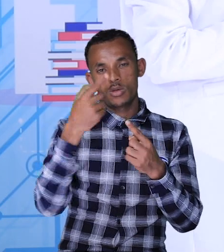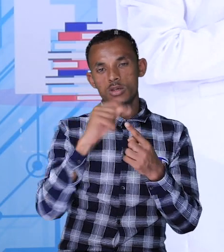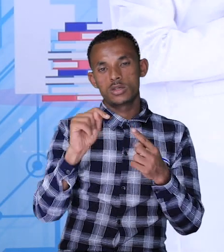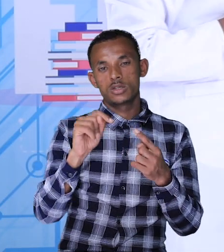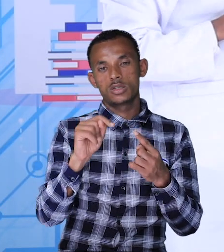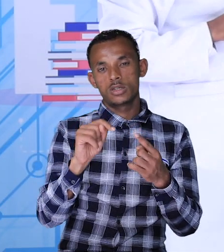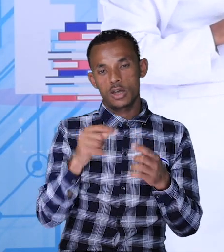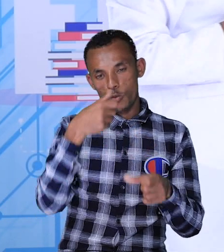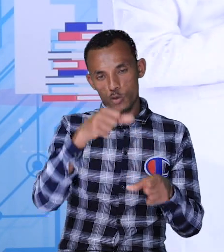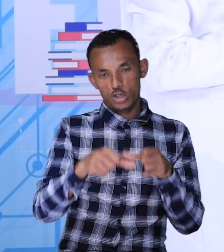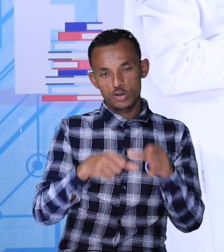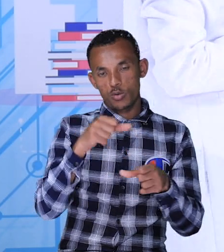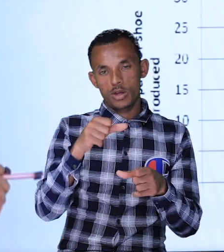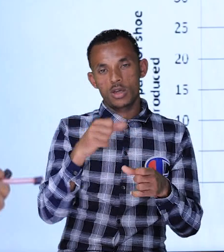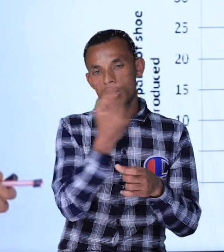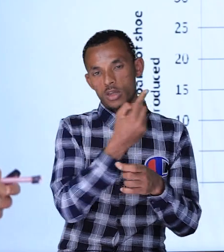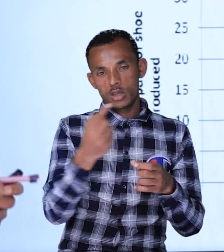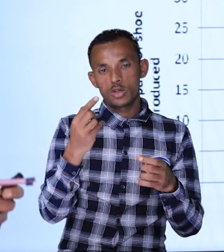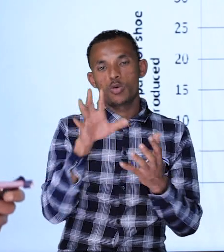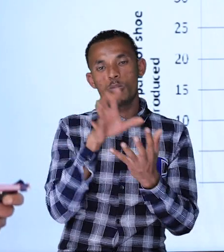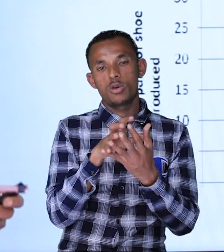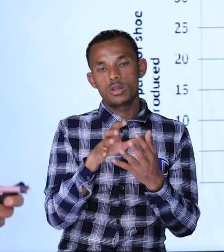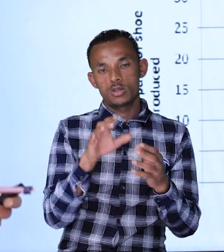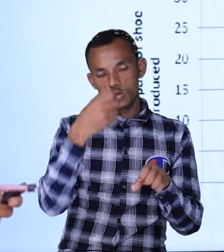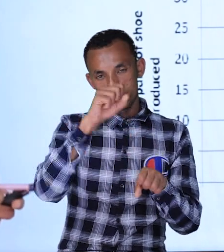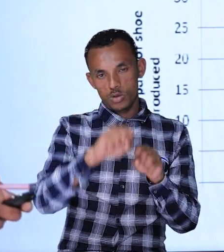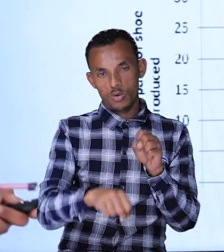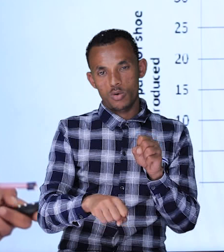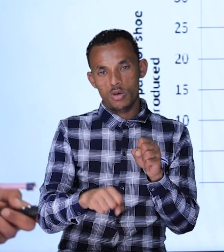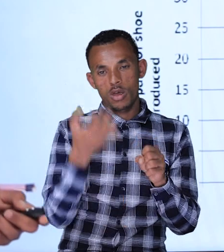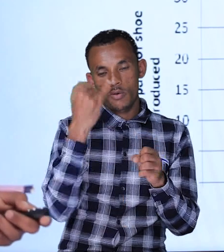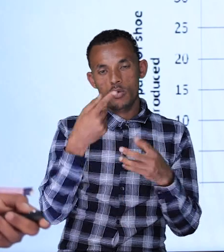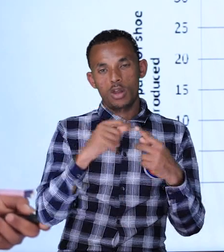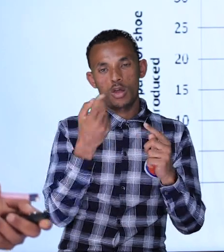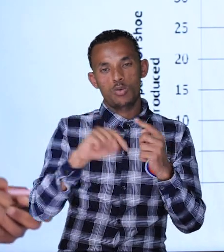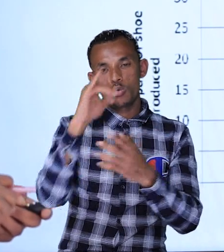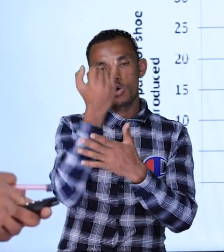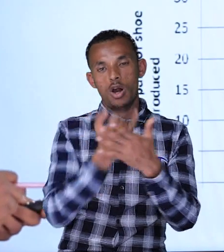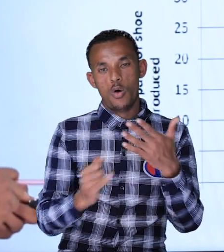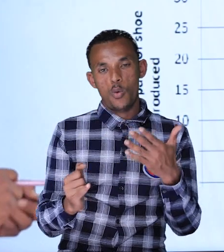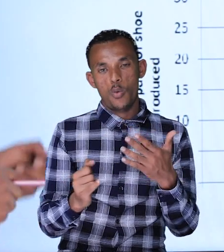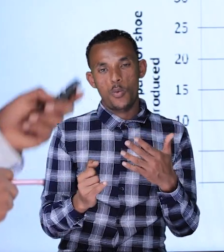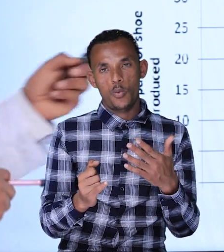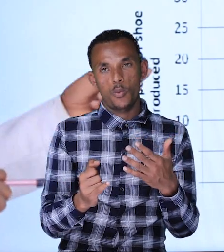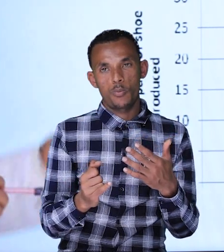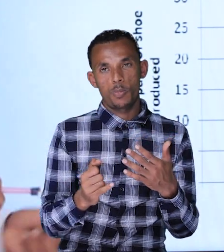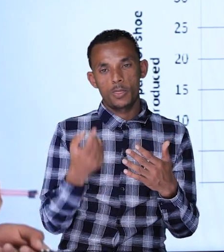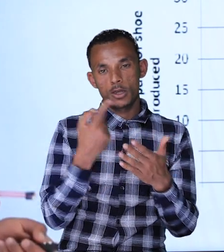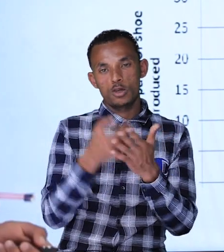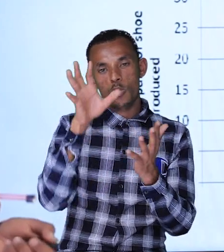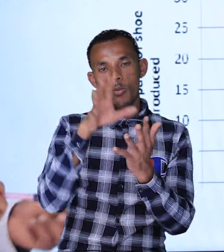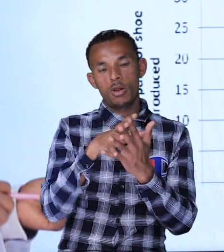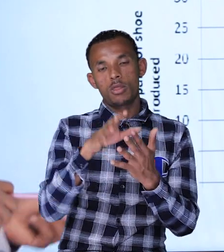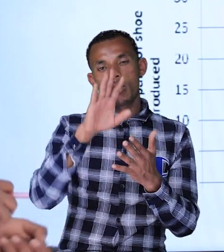relative contribution of each component. So, if you try to draw this component